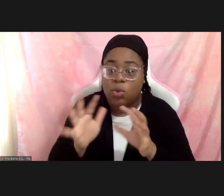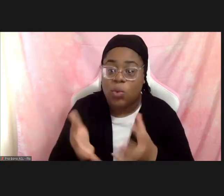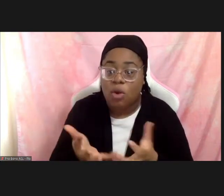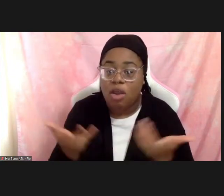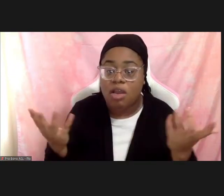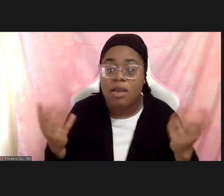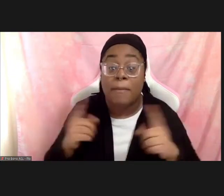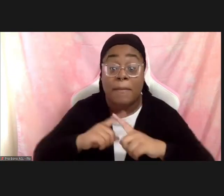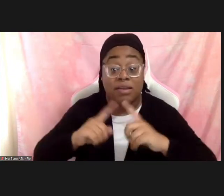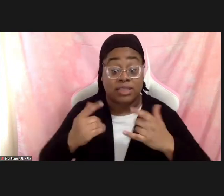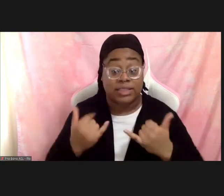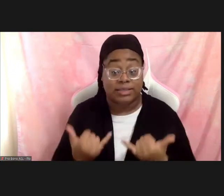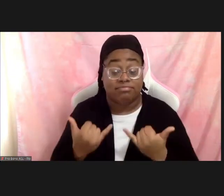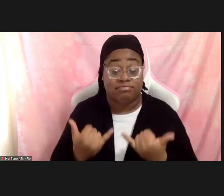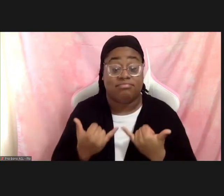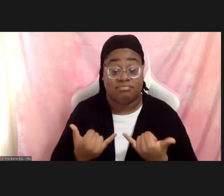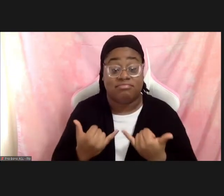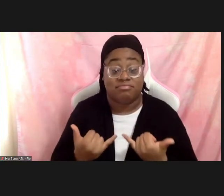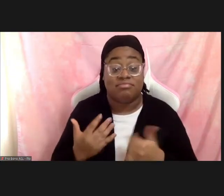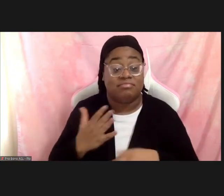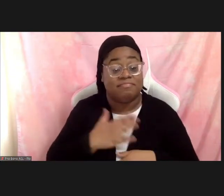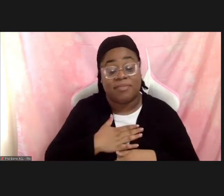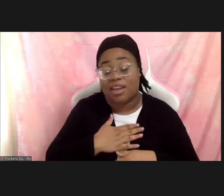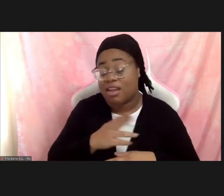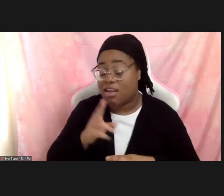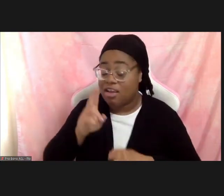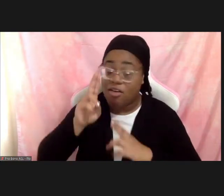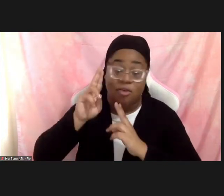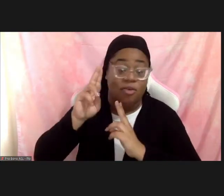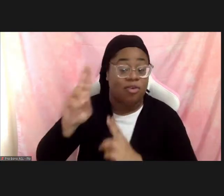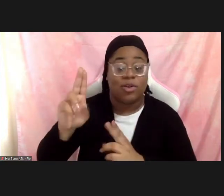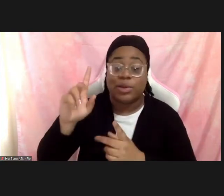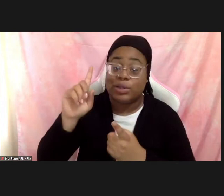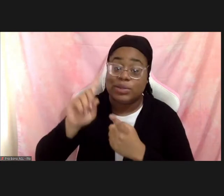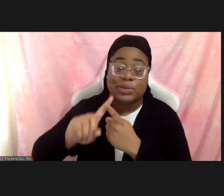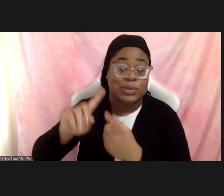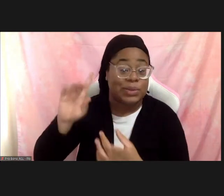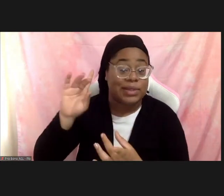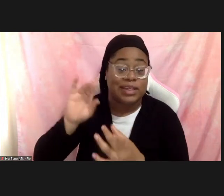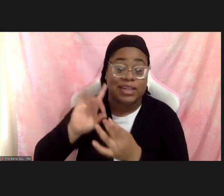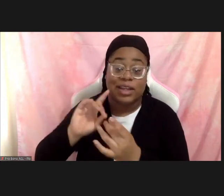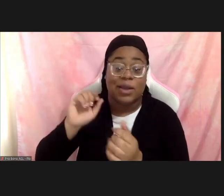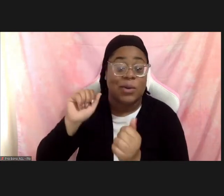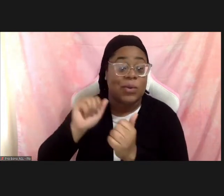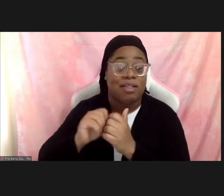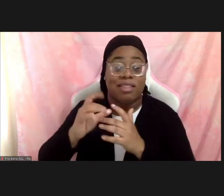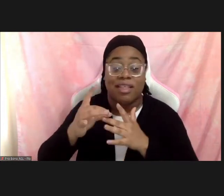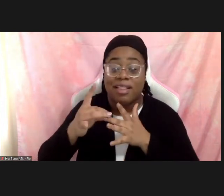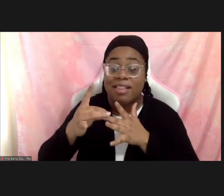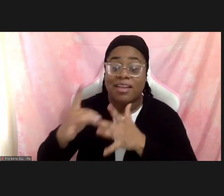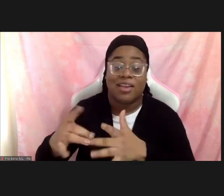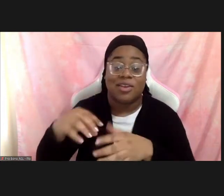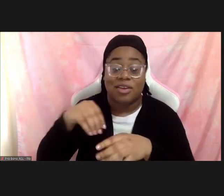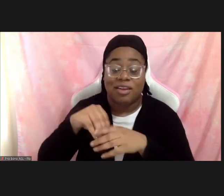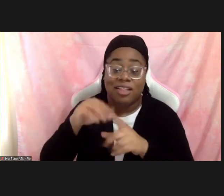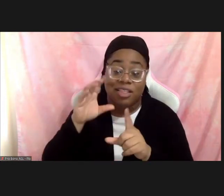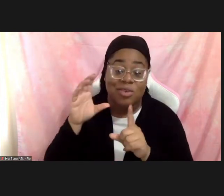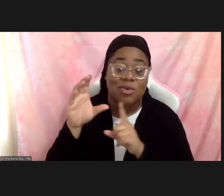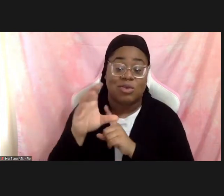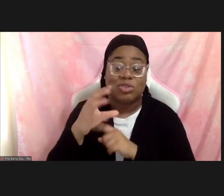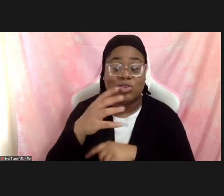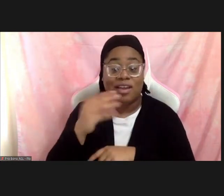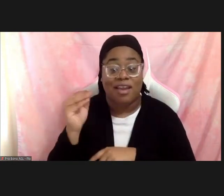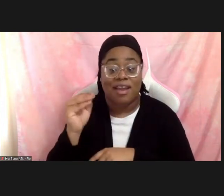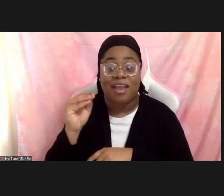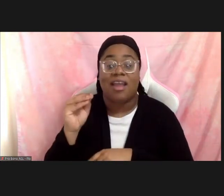But today, it is my great honor to connect with a leader in the cultural and the